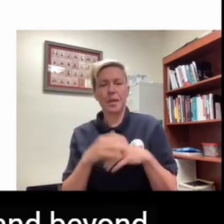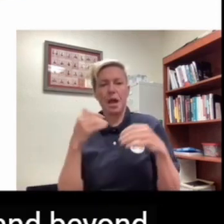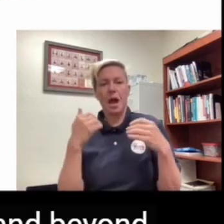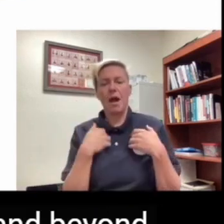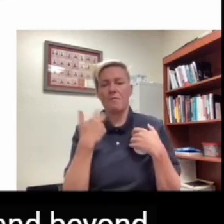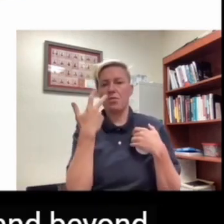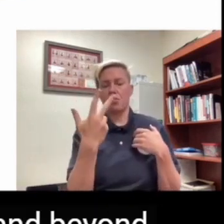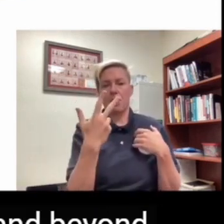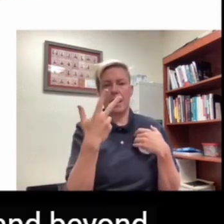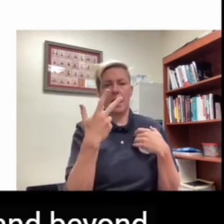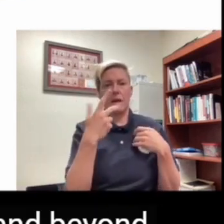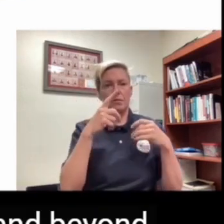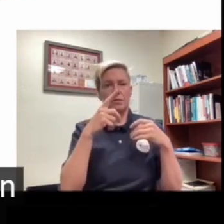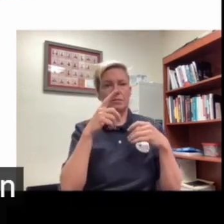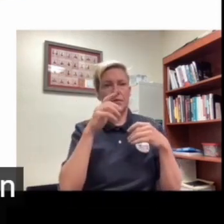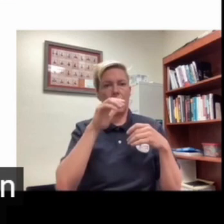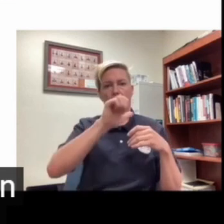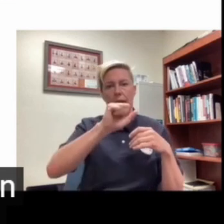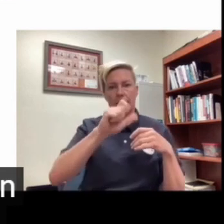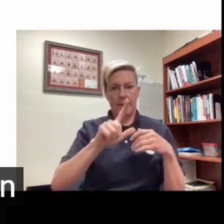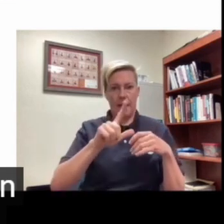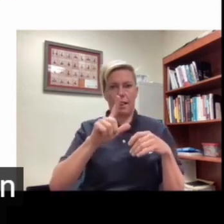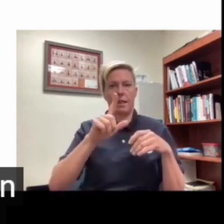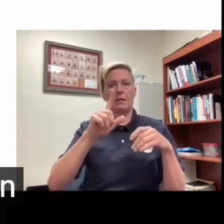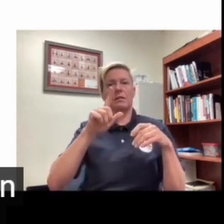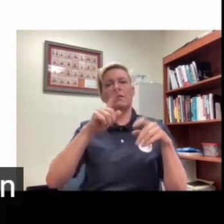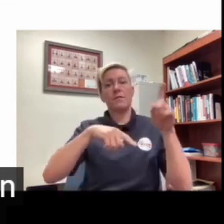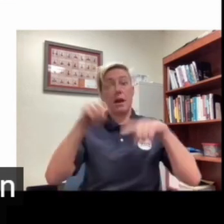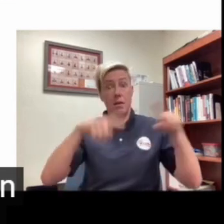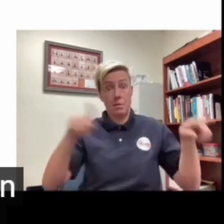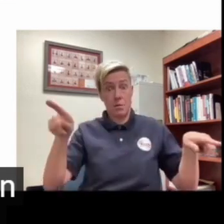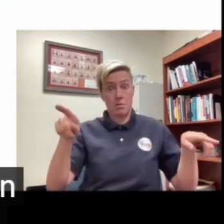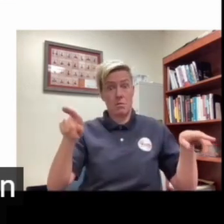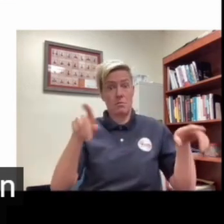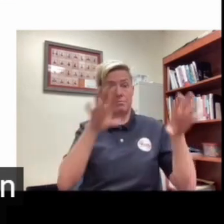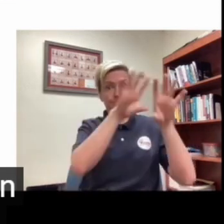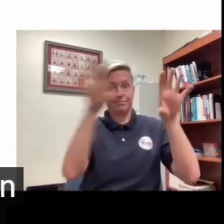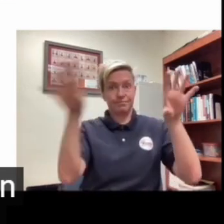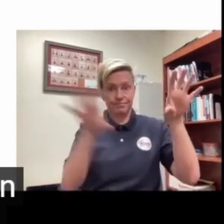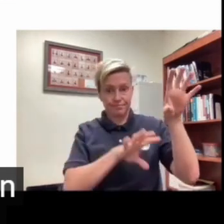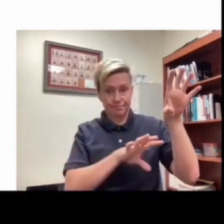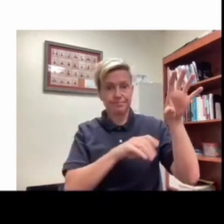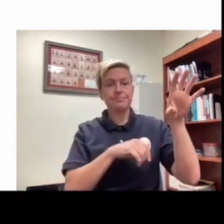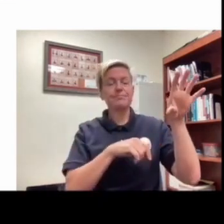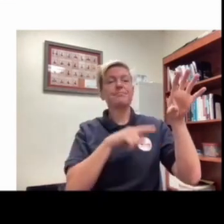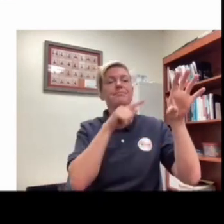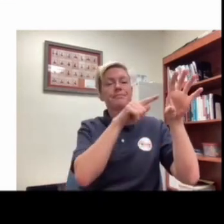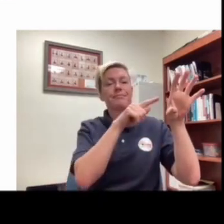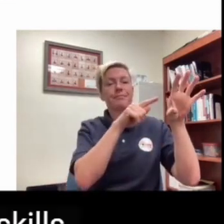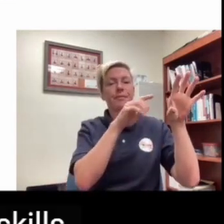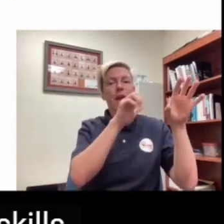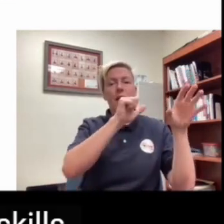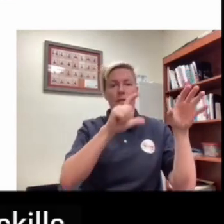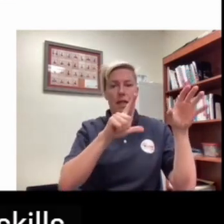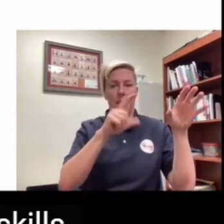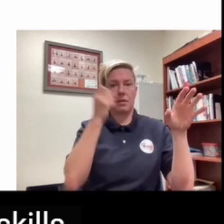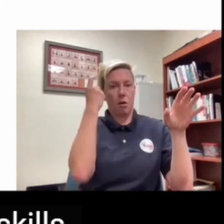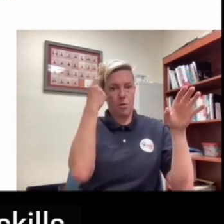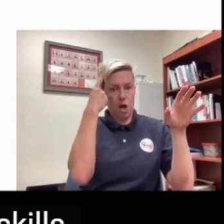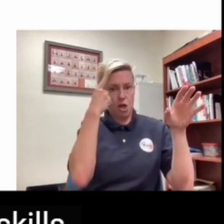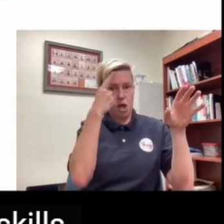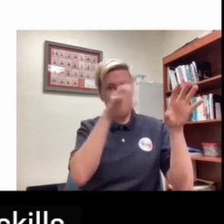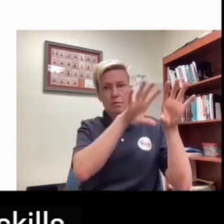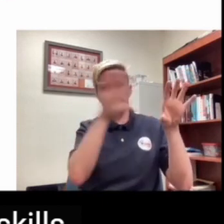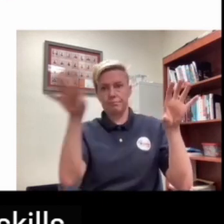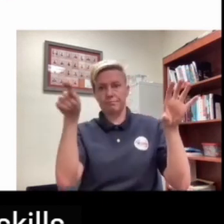people, above and beyond other variables that have been known to influence reading. We assessed